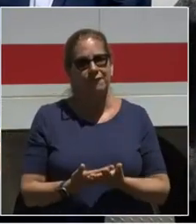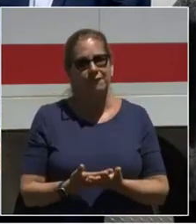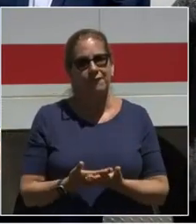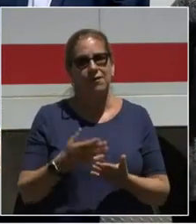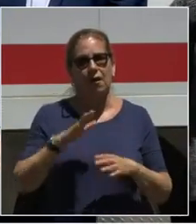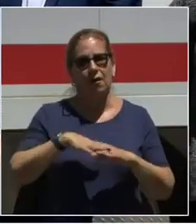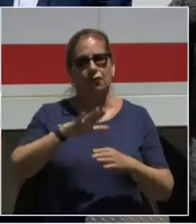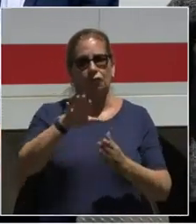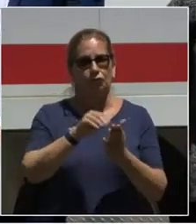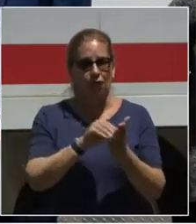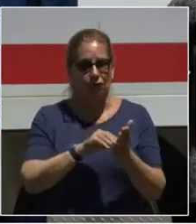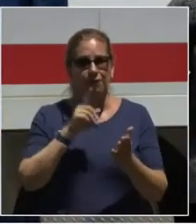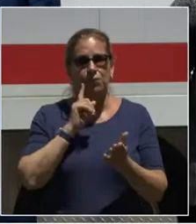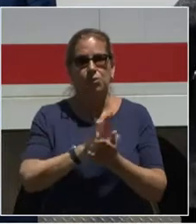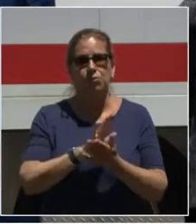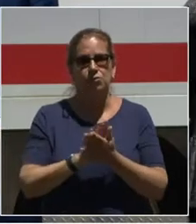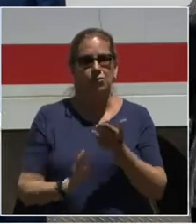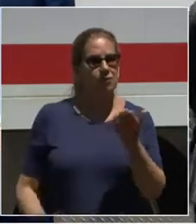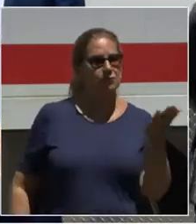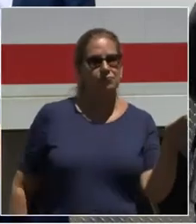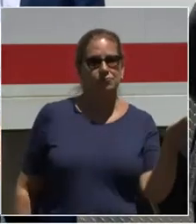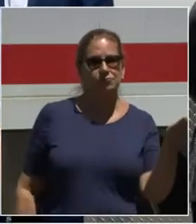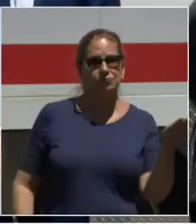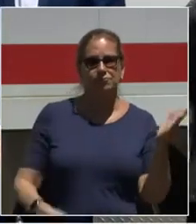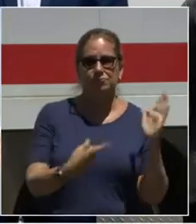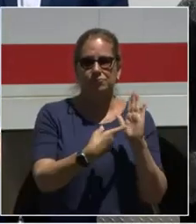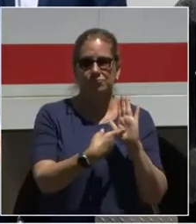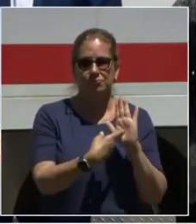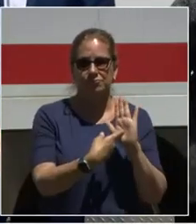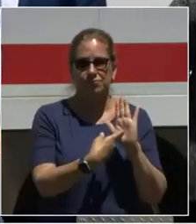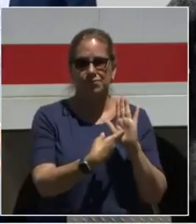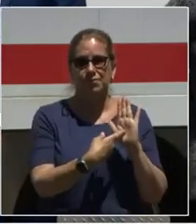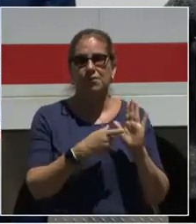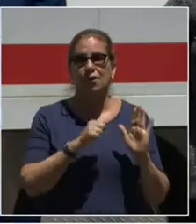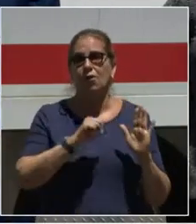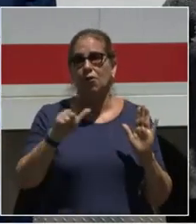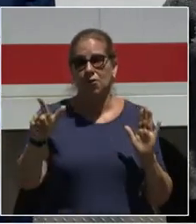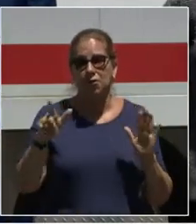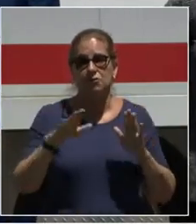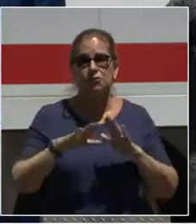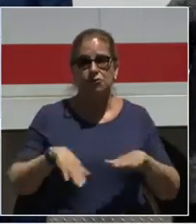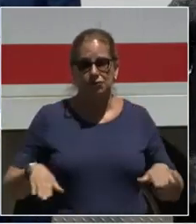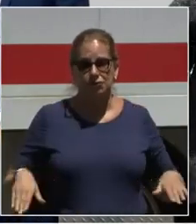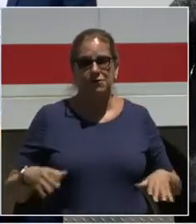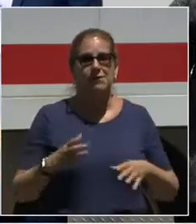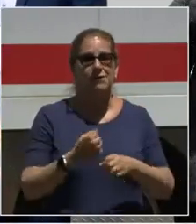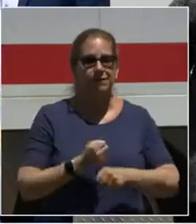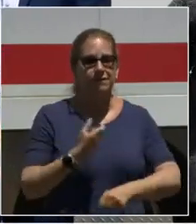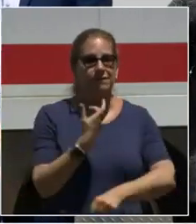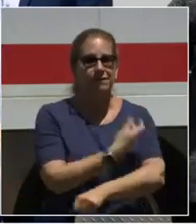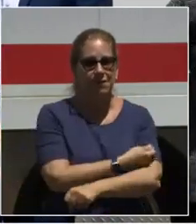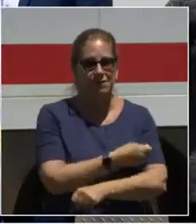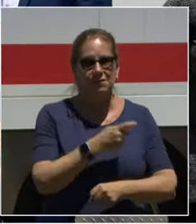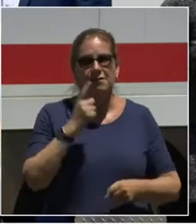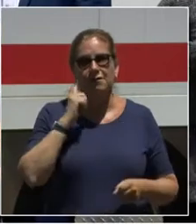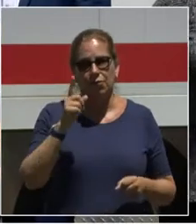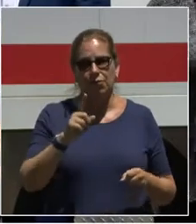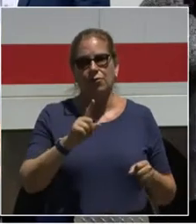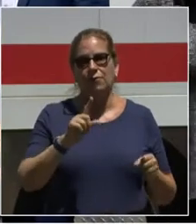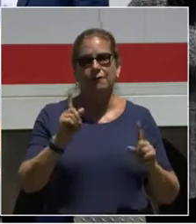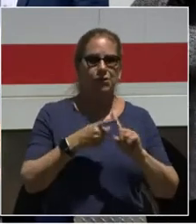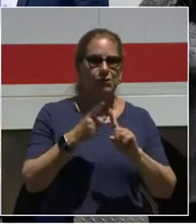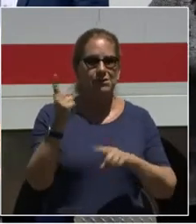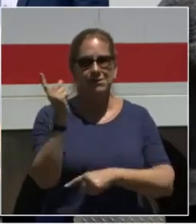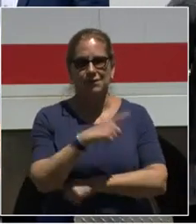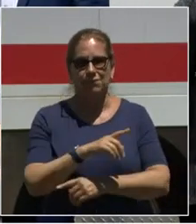be immunized within the first 20 days of next school year. And so it is why we are standing together in June and issuing this